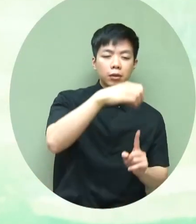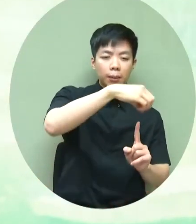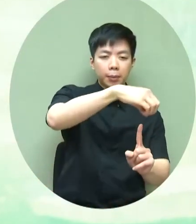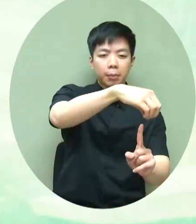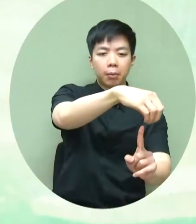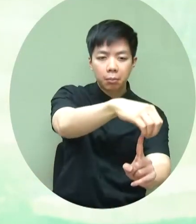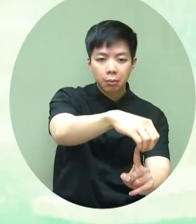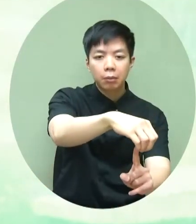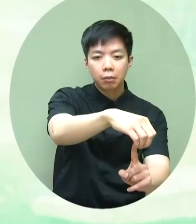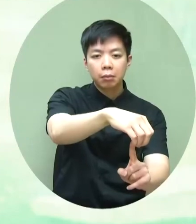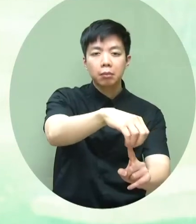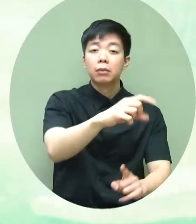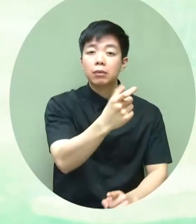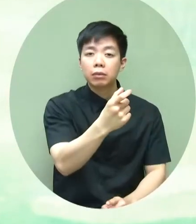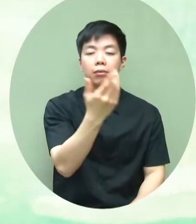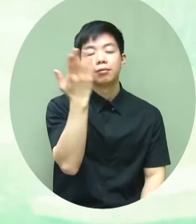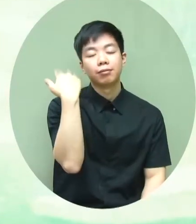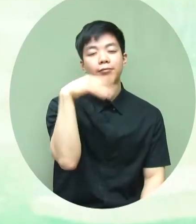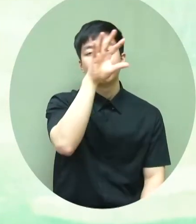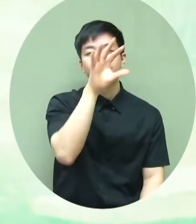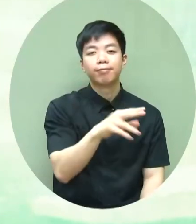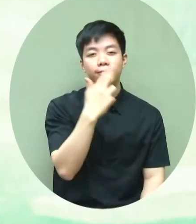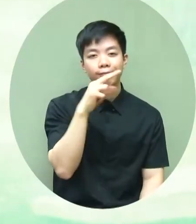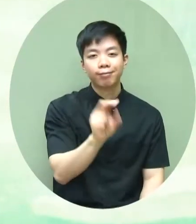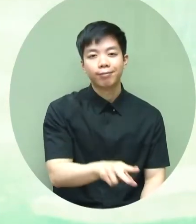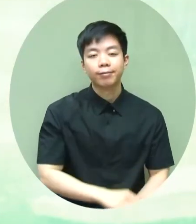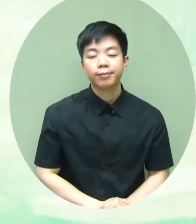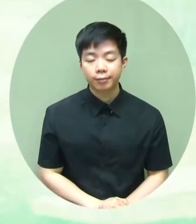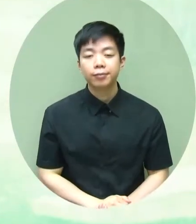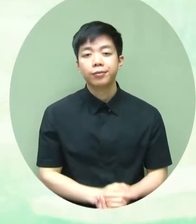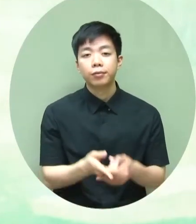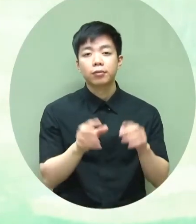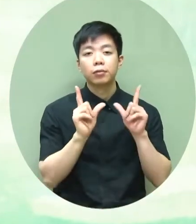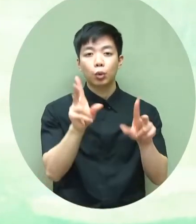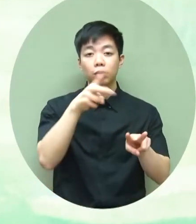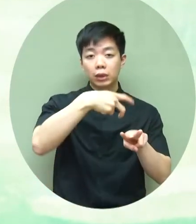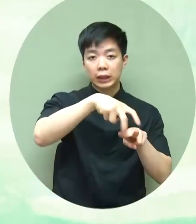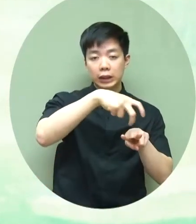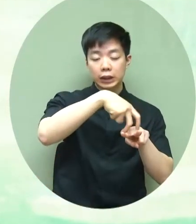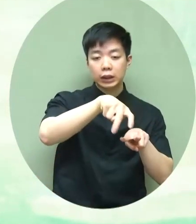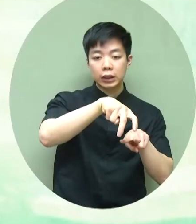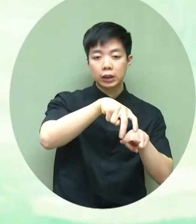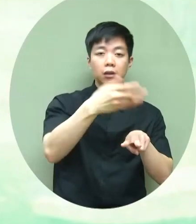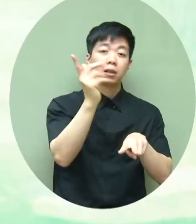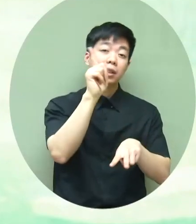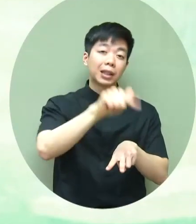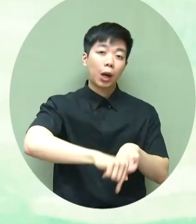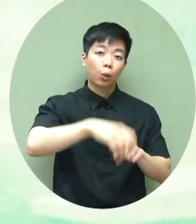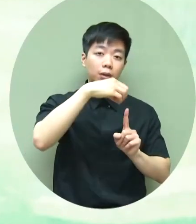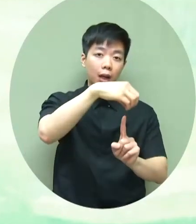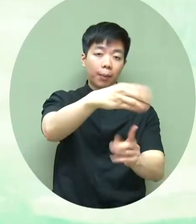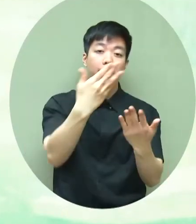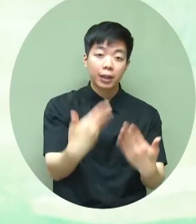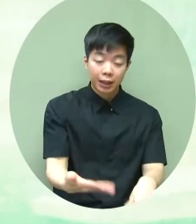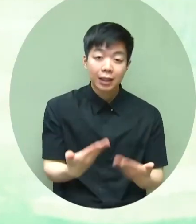but for the same pair of origin and destination, the price is just the same. Of